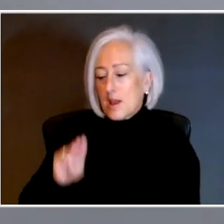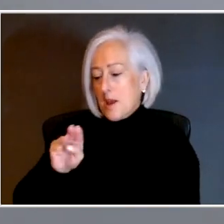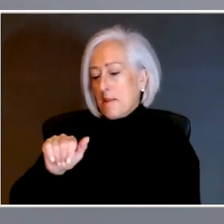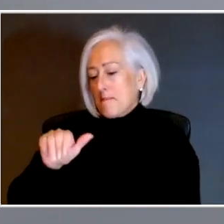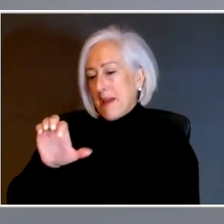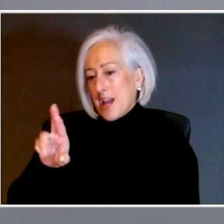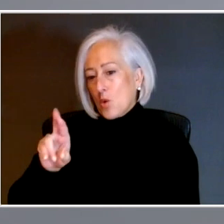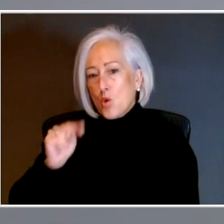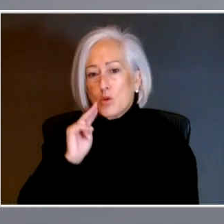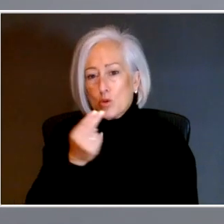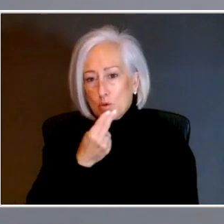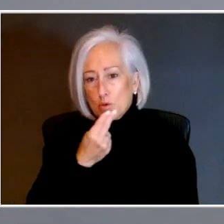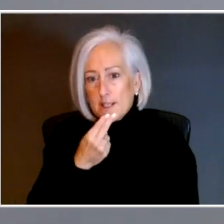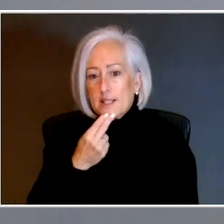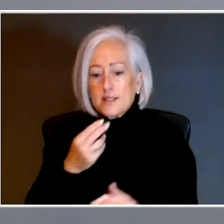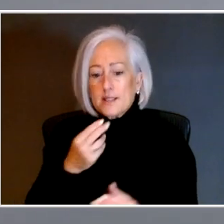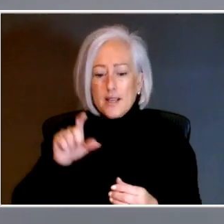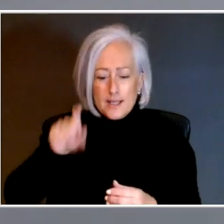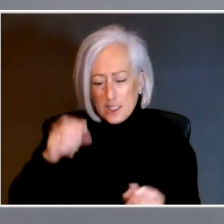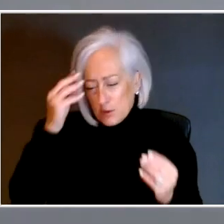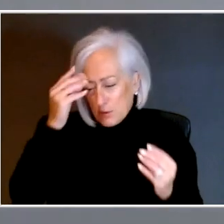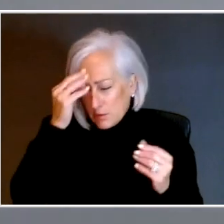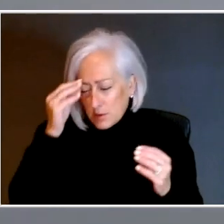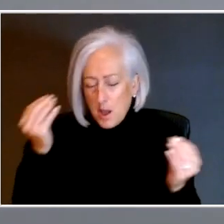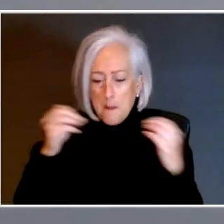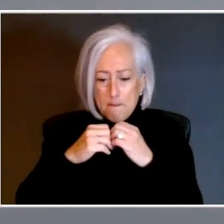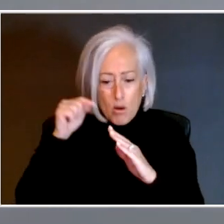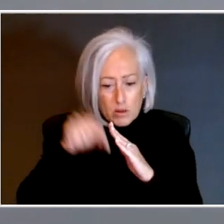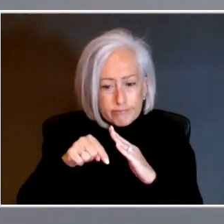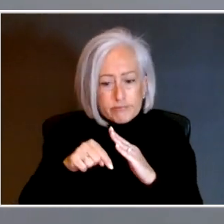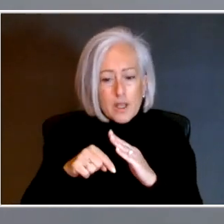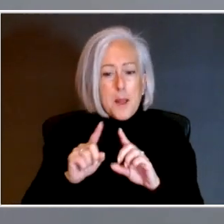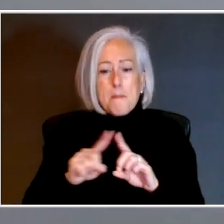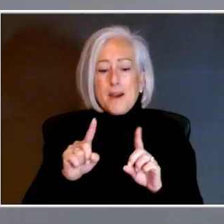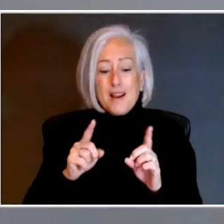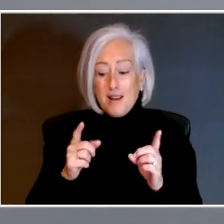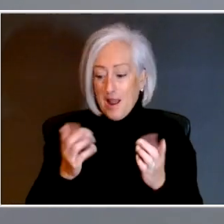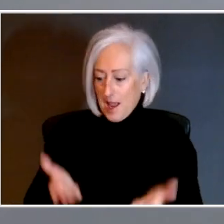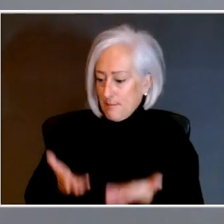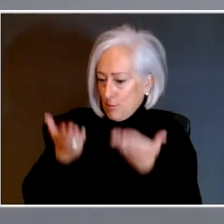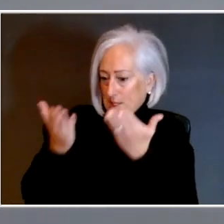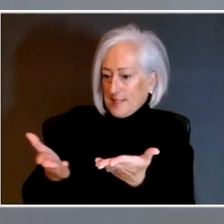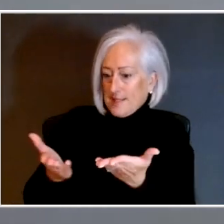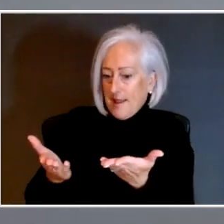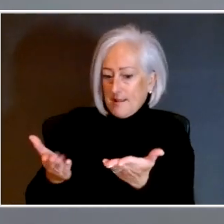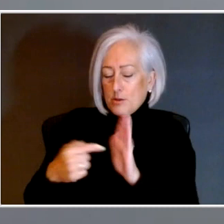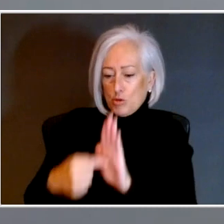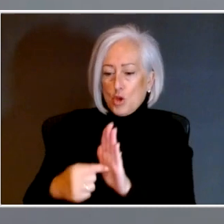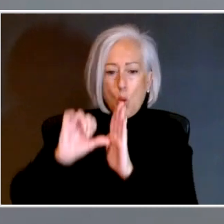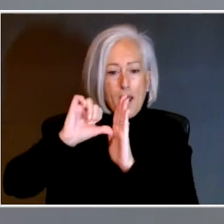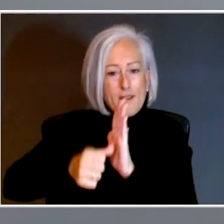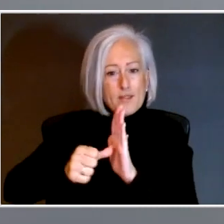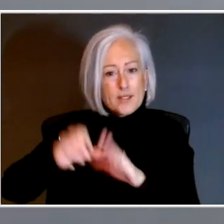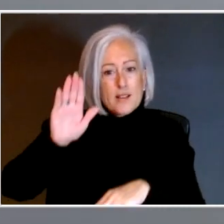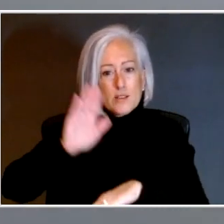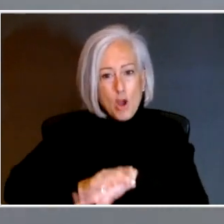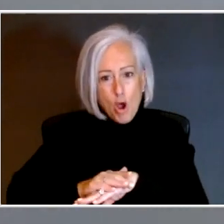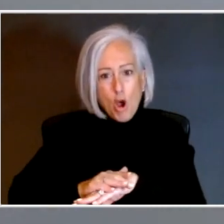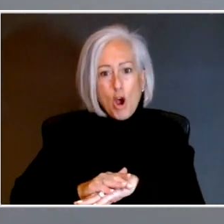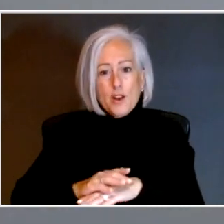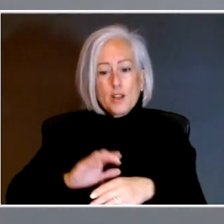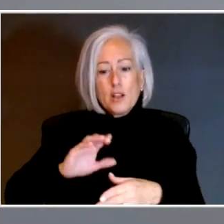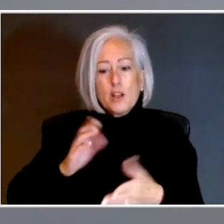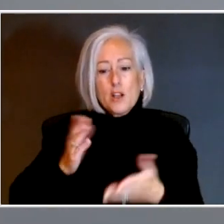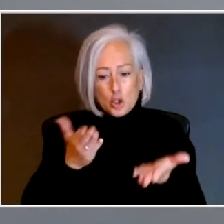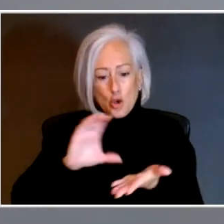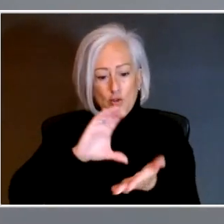bit more, taking into more consideration, but the plan is presented to them in a way that puts an emphasis on more so serving sizes